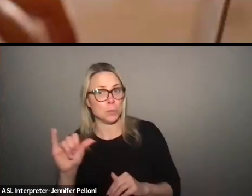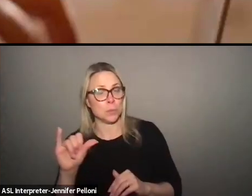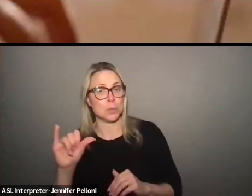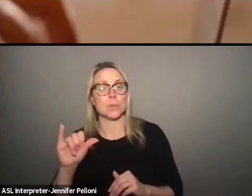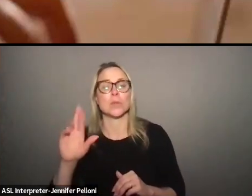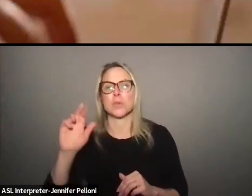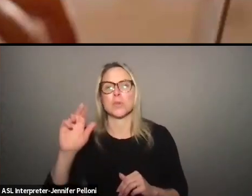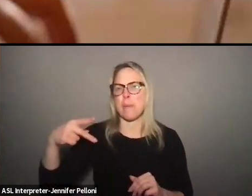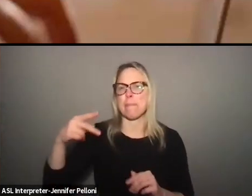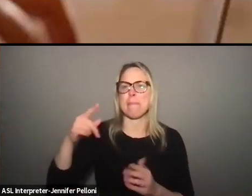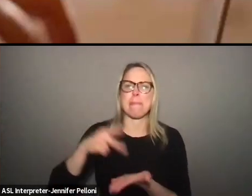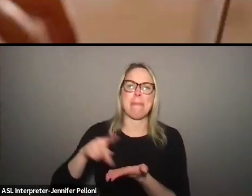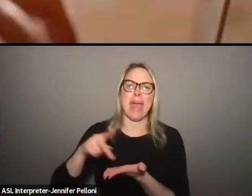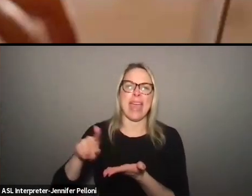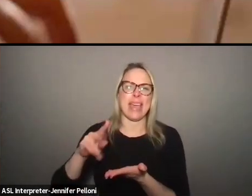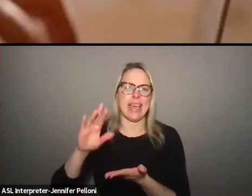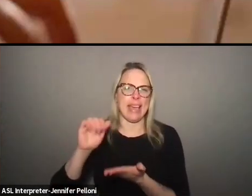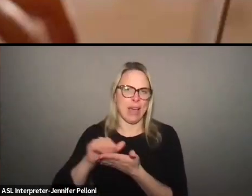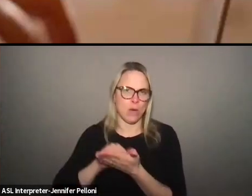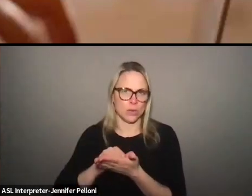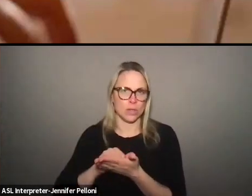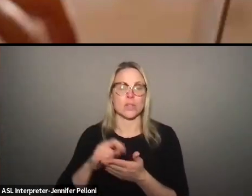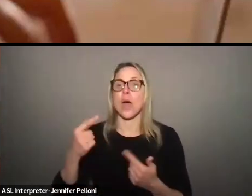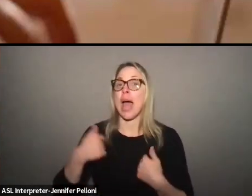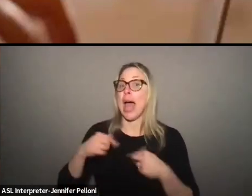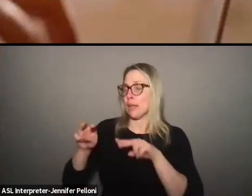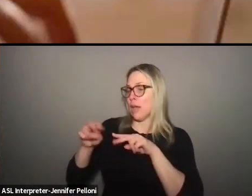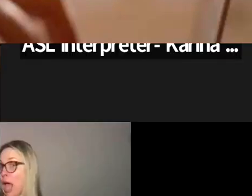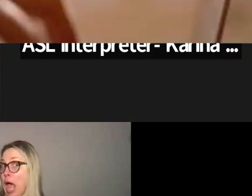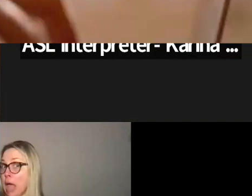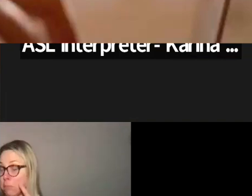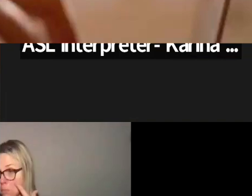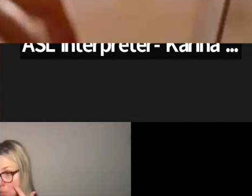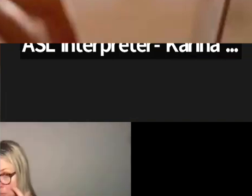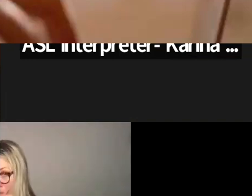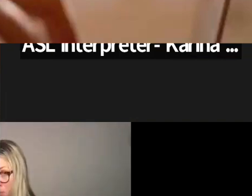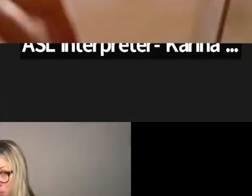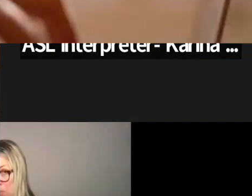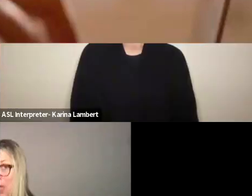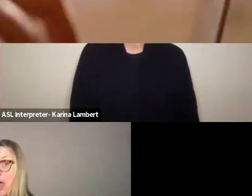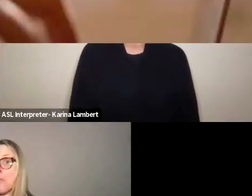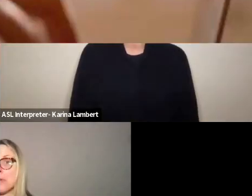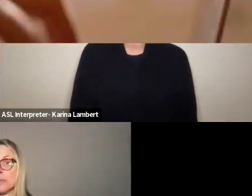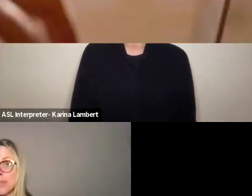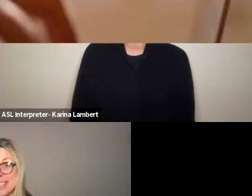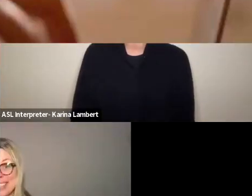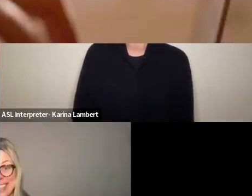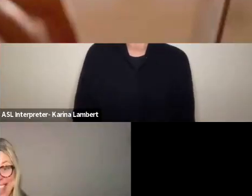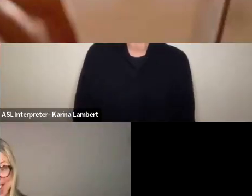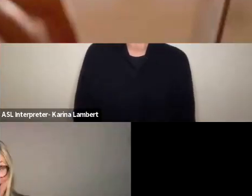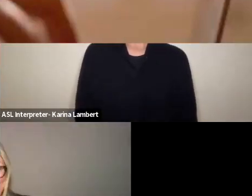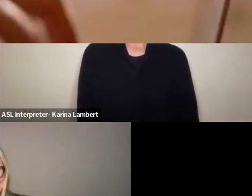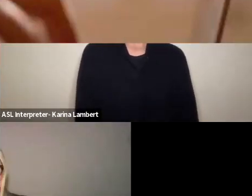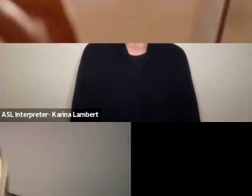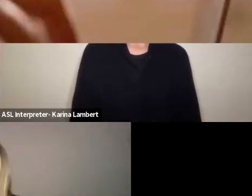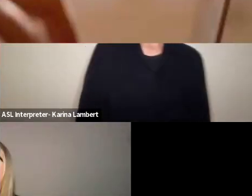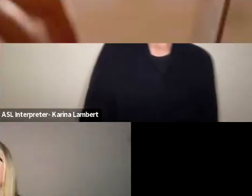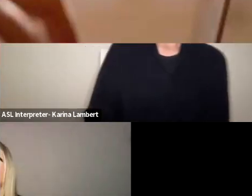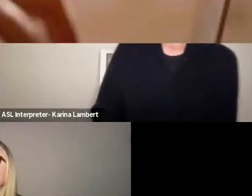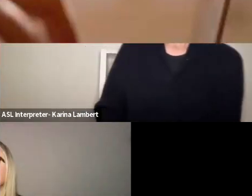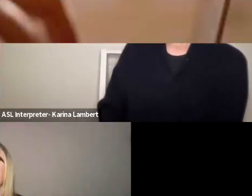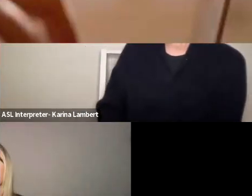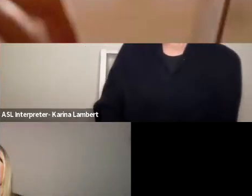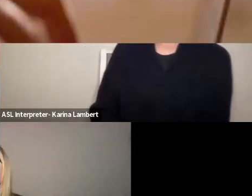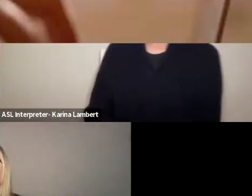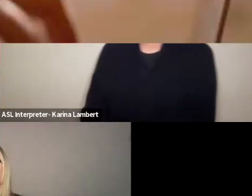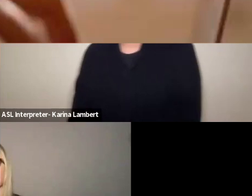her ABLE account. And that way I'm able to keep an eye on how much money is in her REP payee account. I never let it get a very